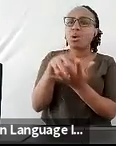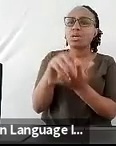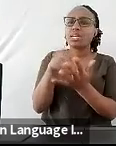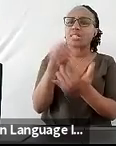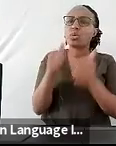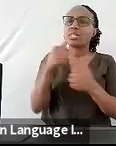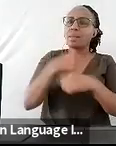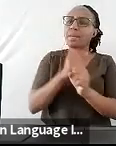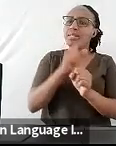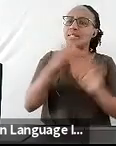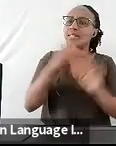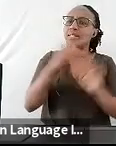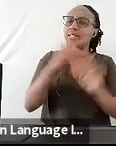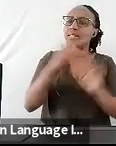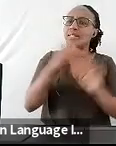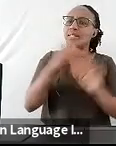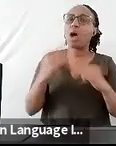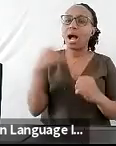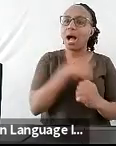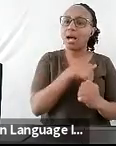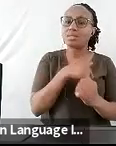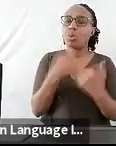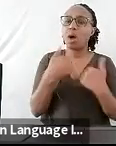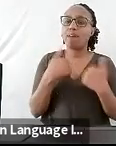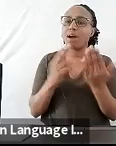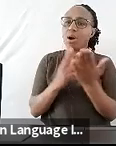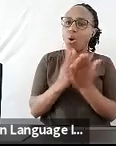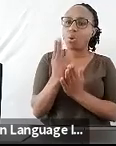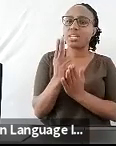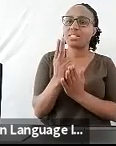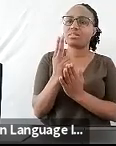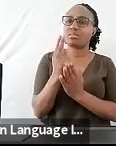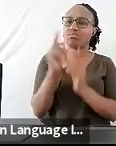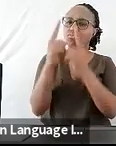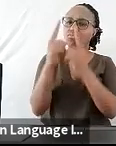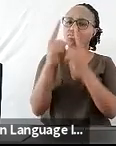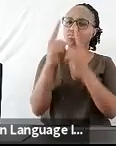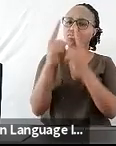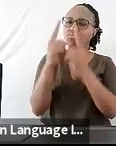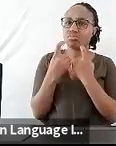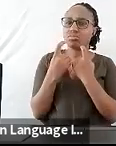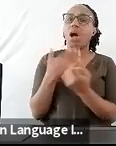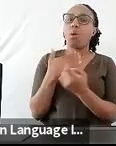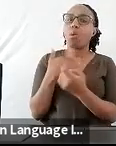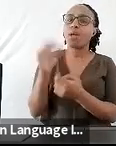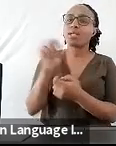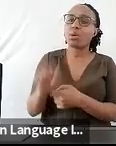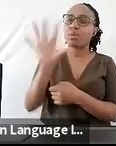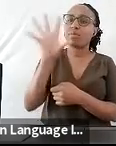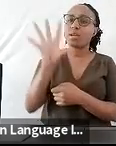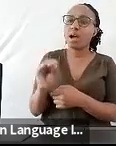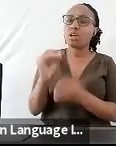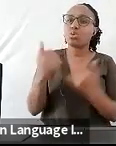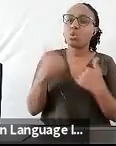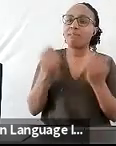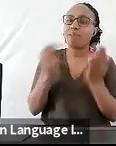makes that possible. I wanted South Africans to have an honest reckoning with the context that makes these, every 2 years, you